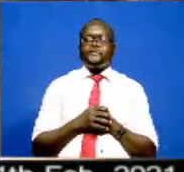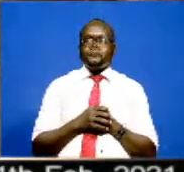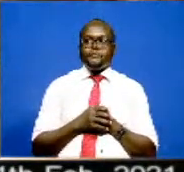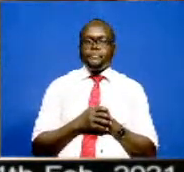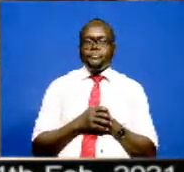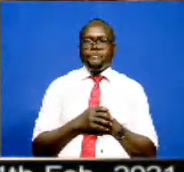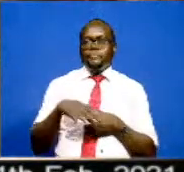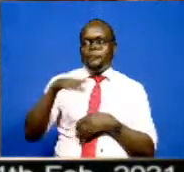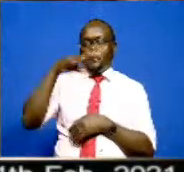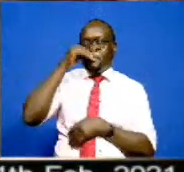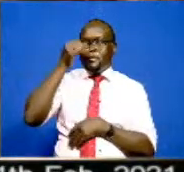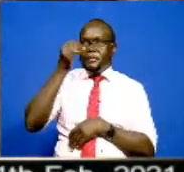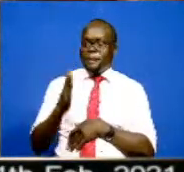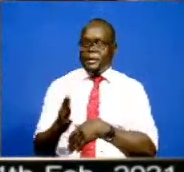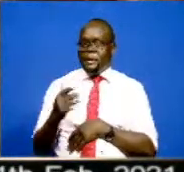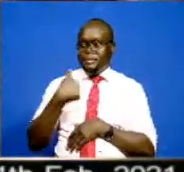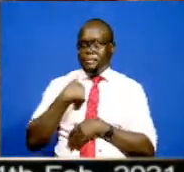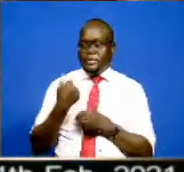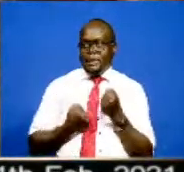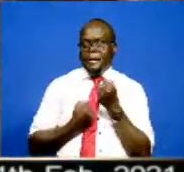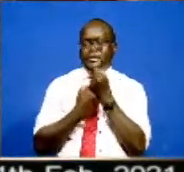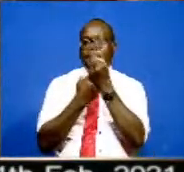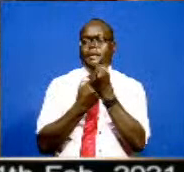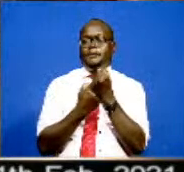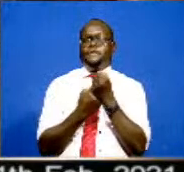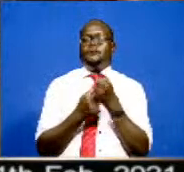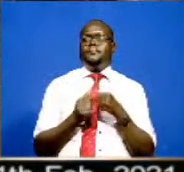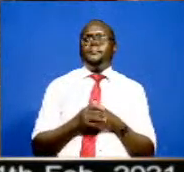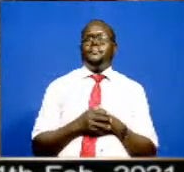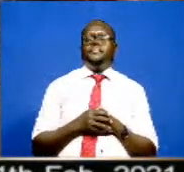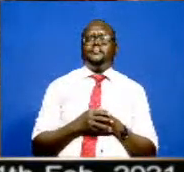Mr. Speaker, sir, I beg to second.